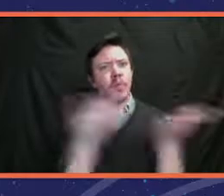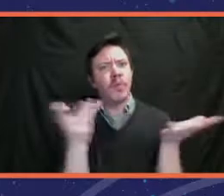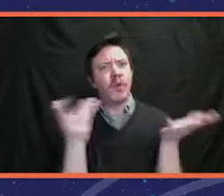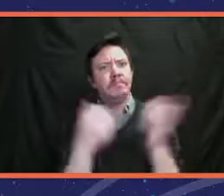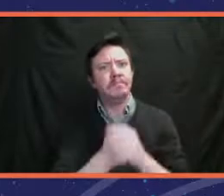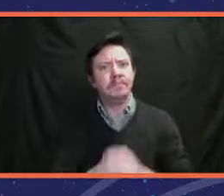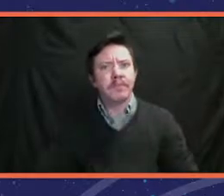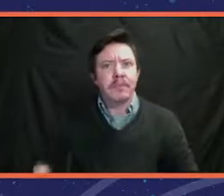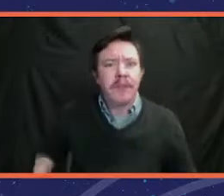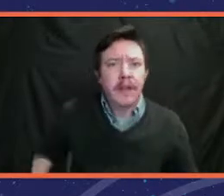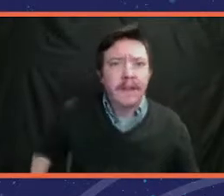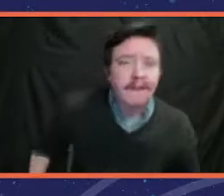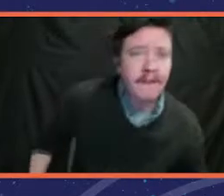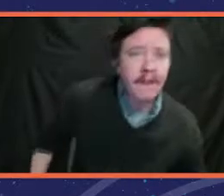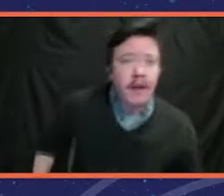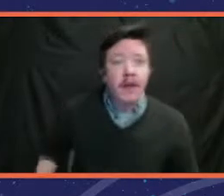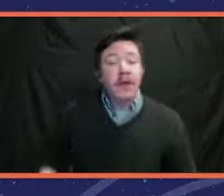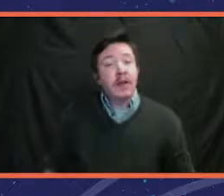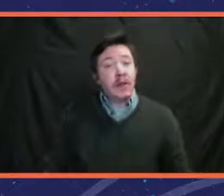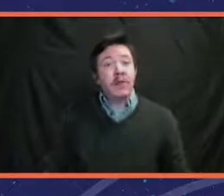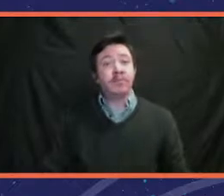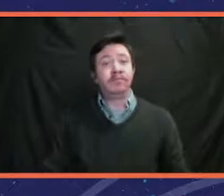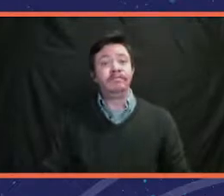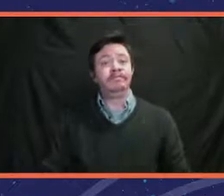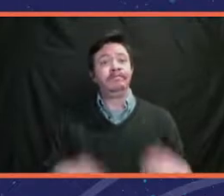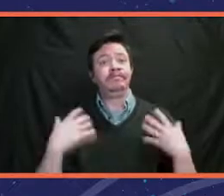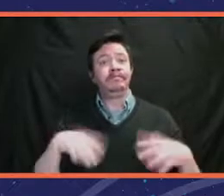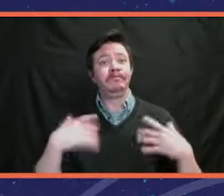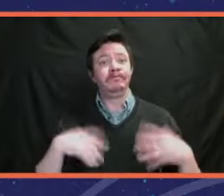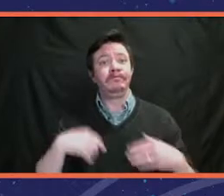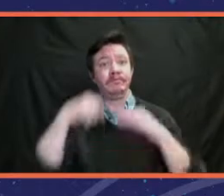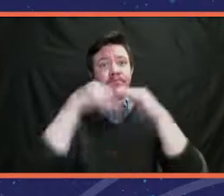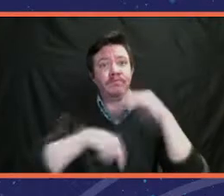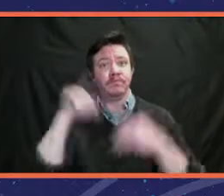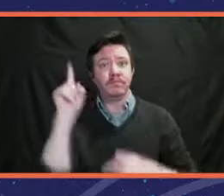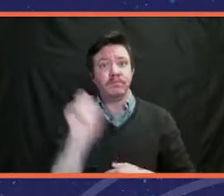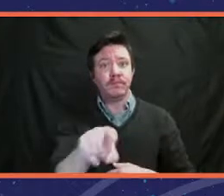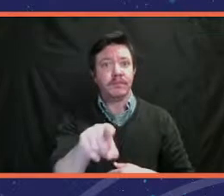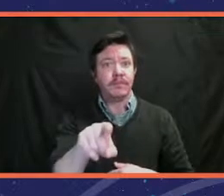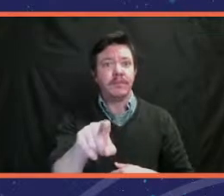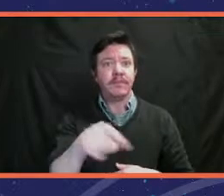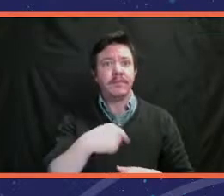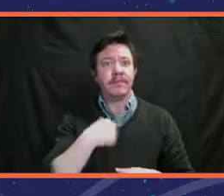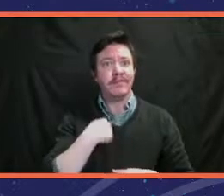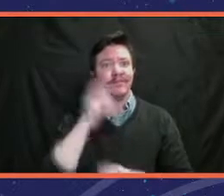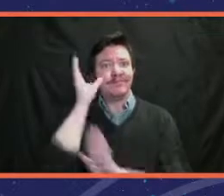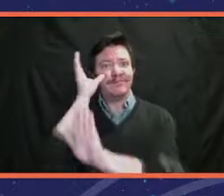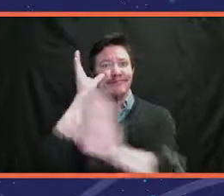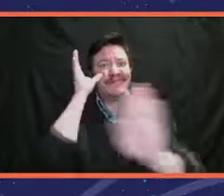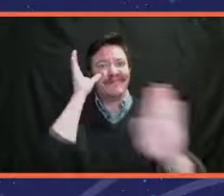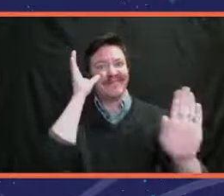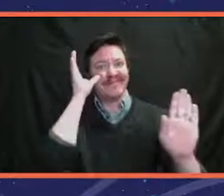It's a big question. I just like went on a journey listening to all the other artists talk about